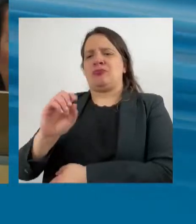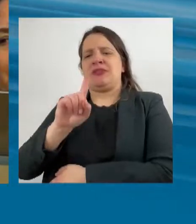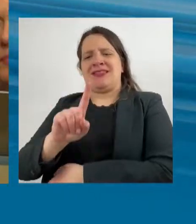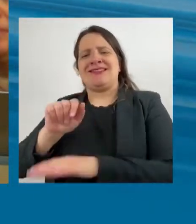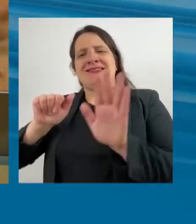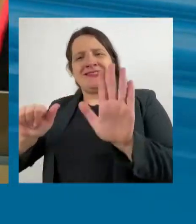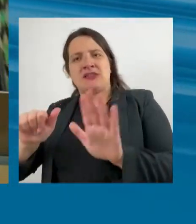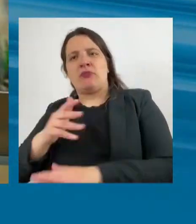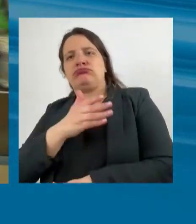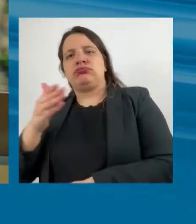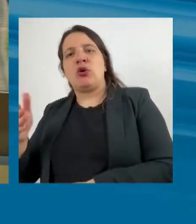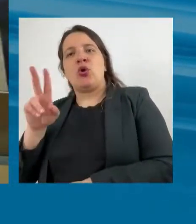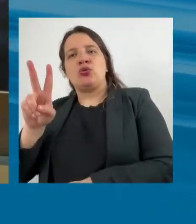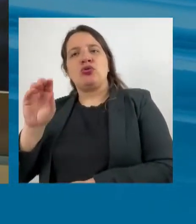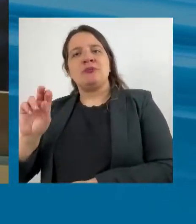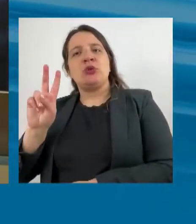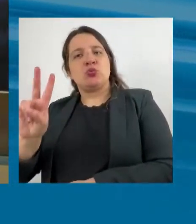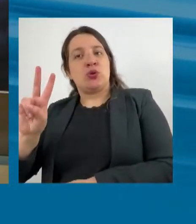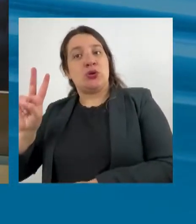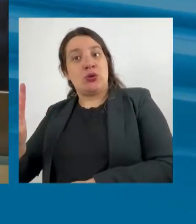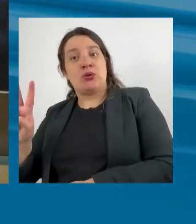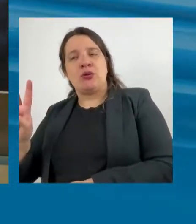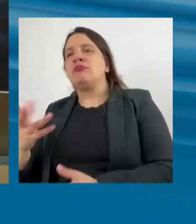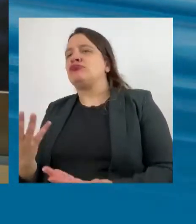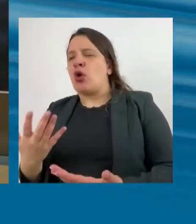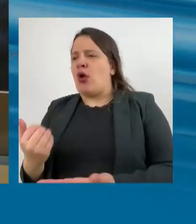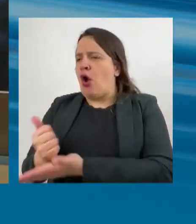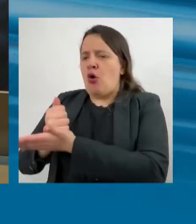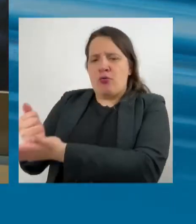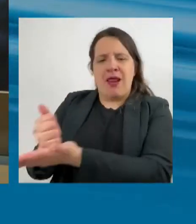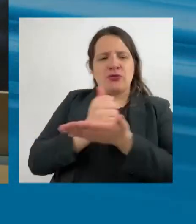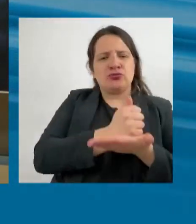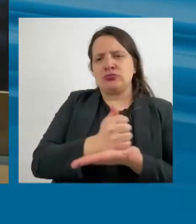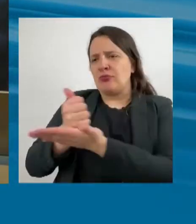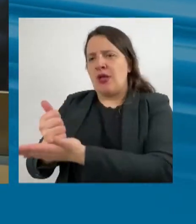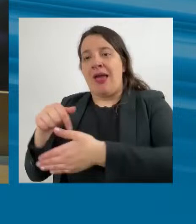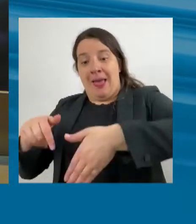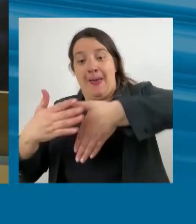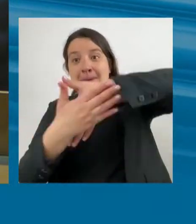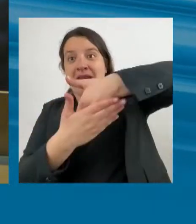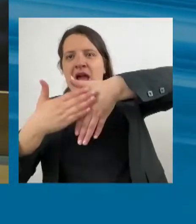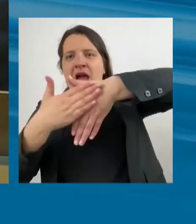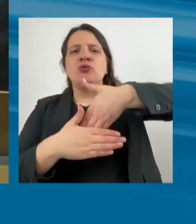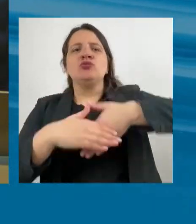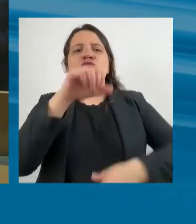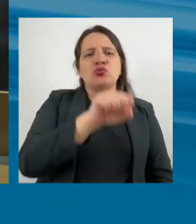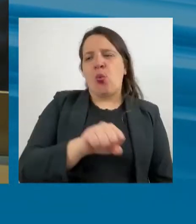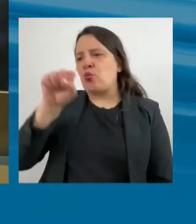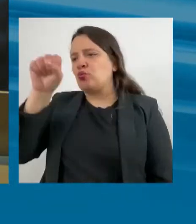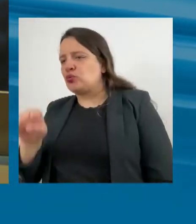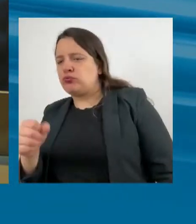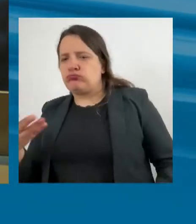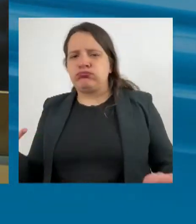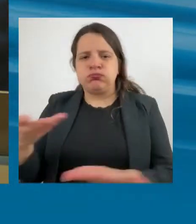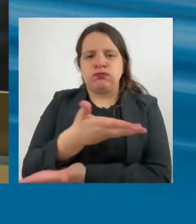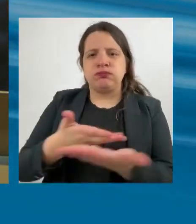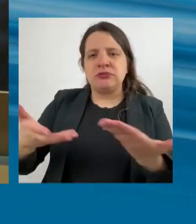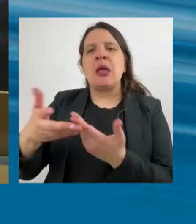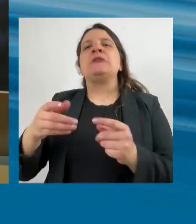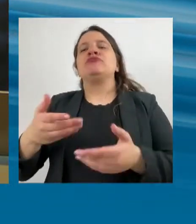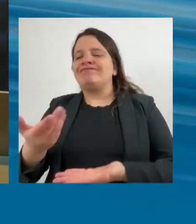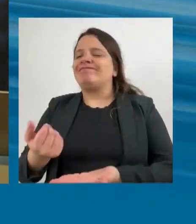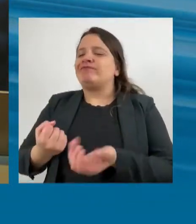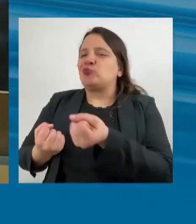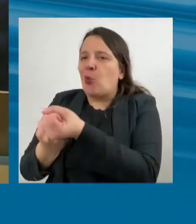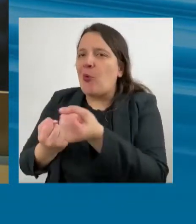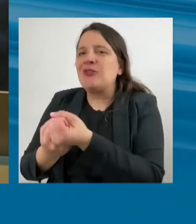slow progress we've seen in the country, social cooperation with Latin American countries facilitated by ECLAC